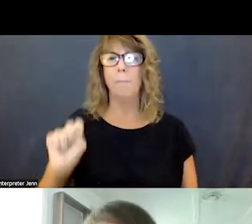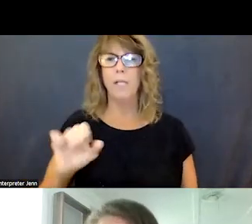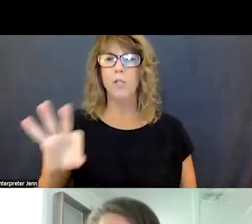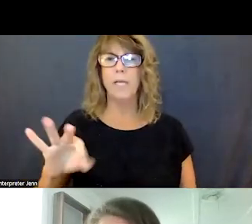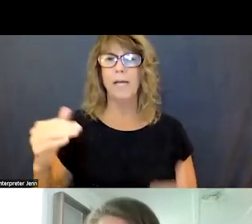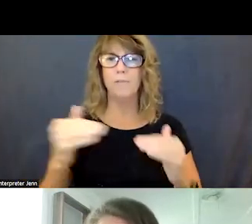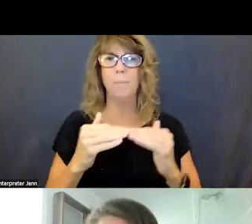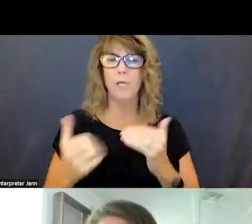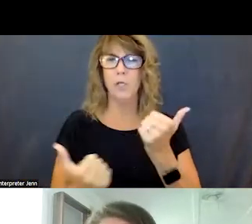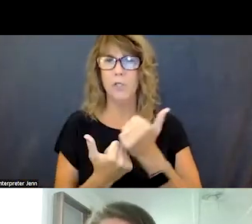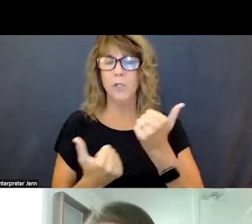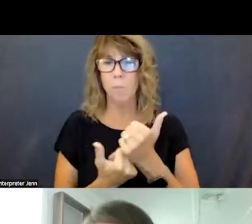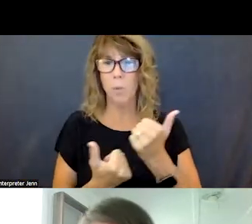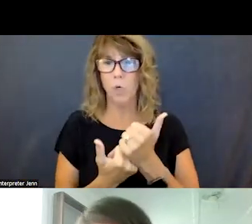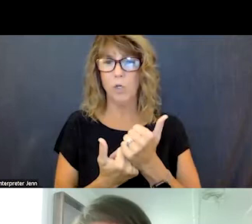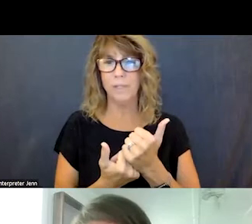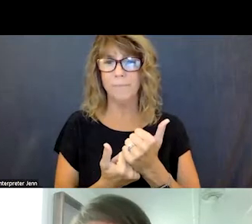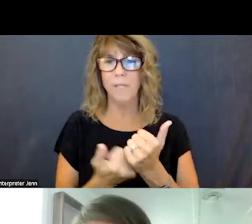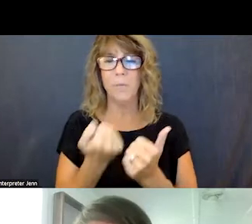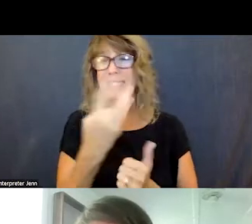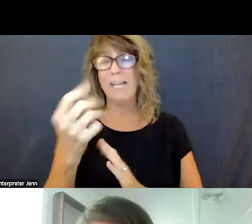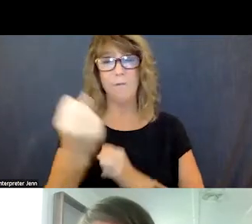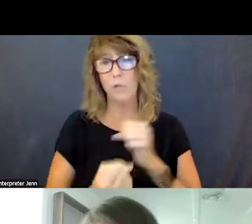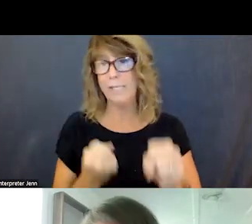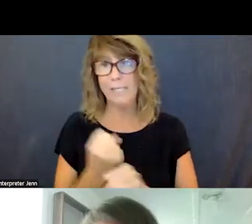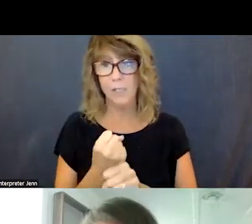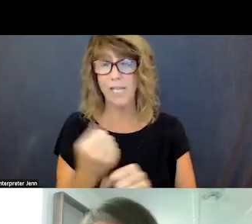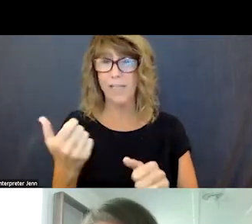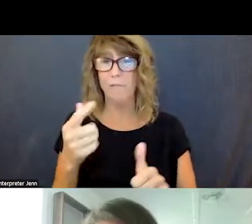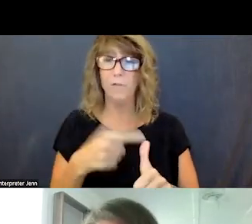was multiple years, and the first states that implemented peer